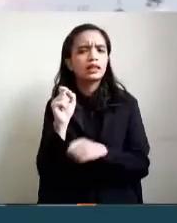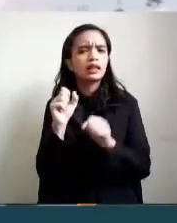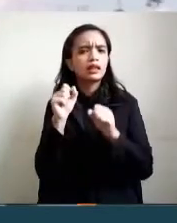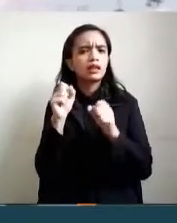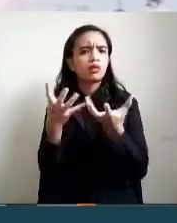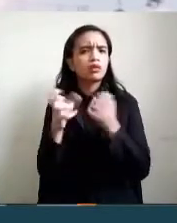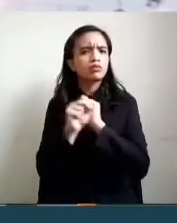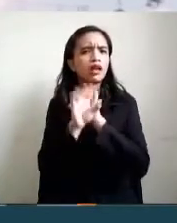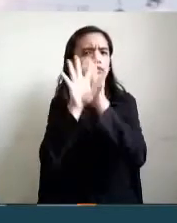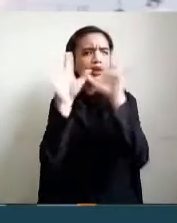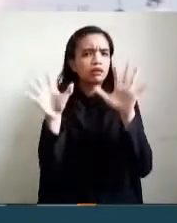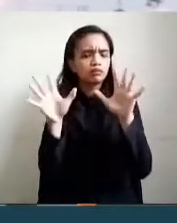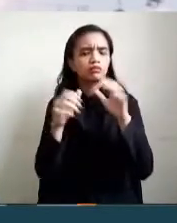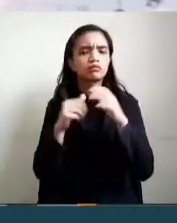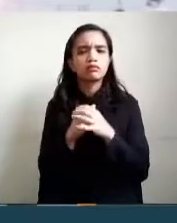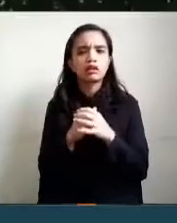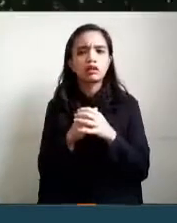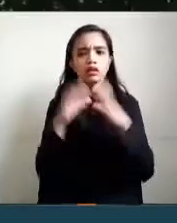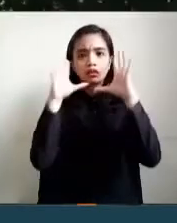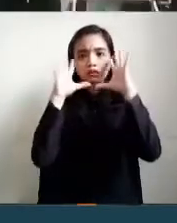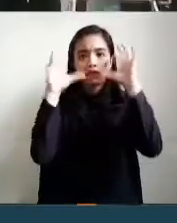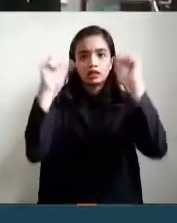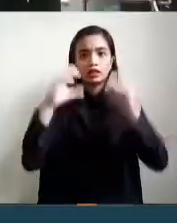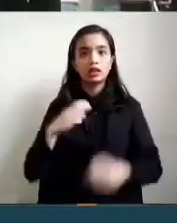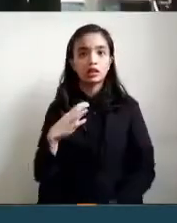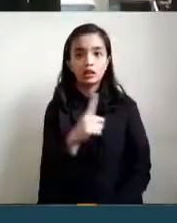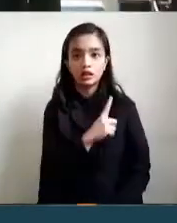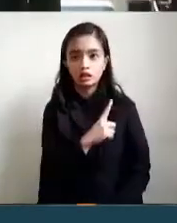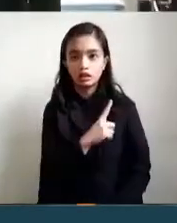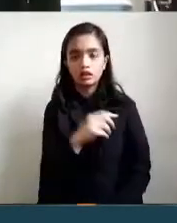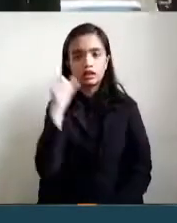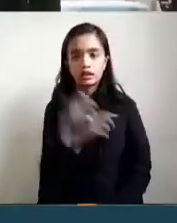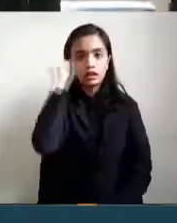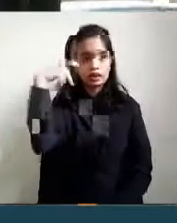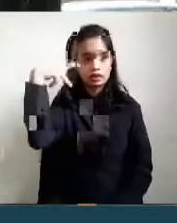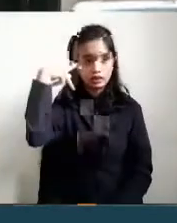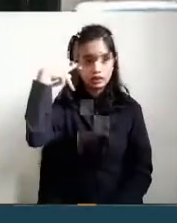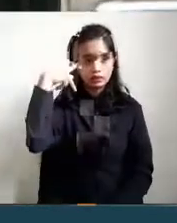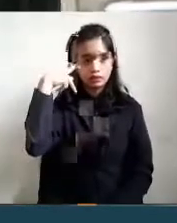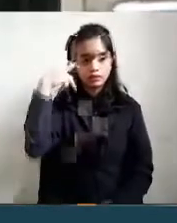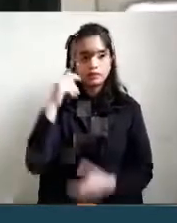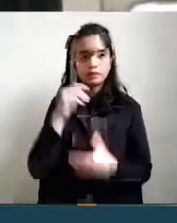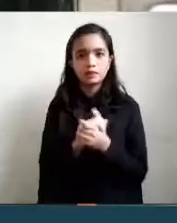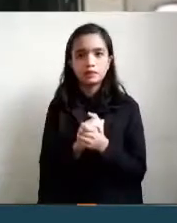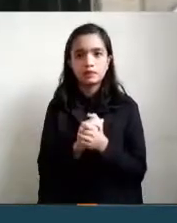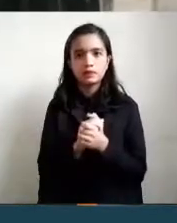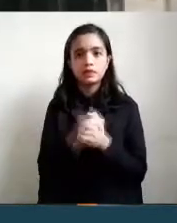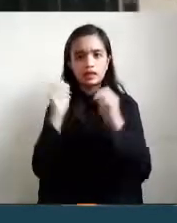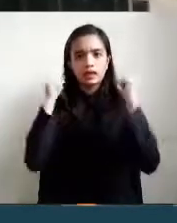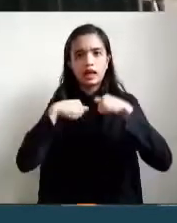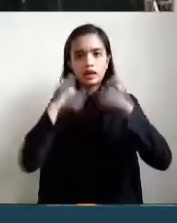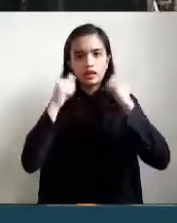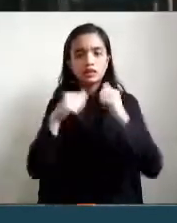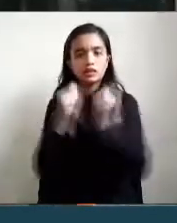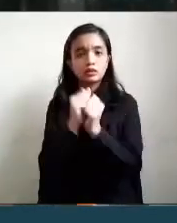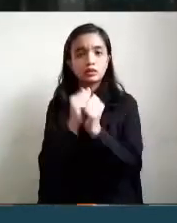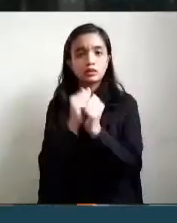by the presidential counsel, Salvador Panelo, that he agreed with Secretary